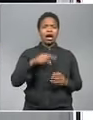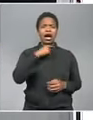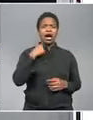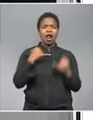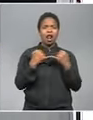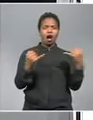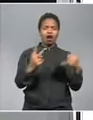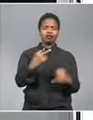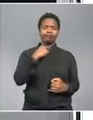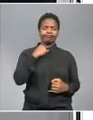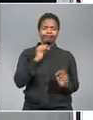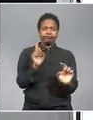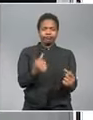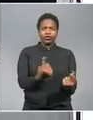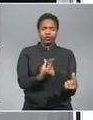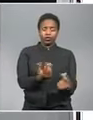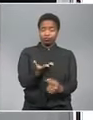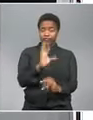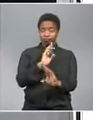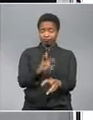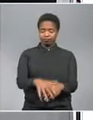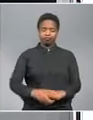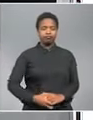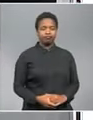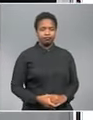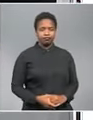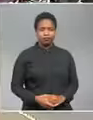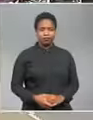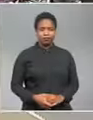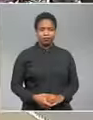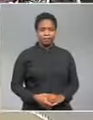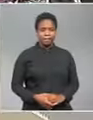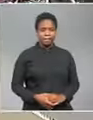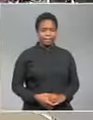deadlines for their returns. Dimakatso Tugwana has the details.